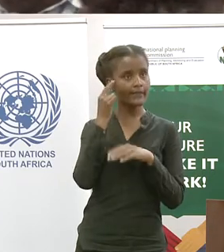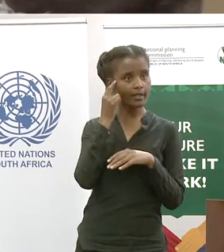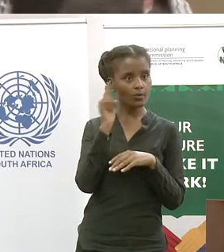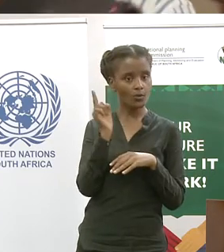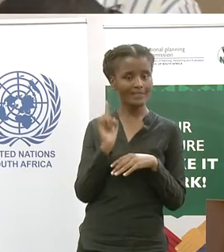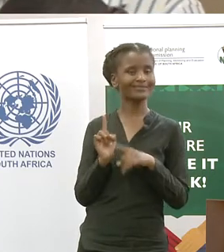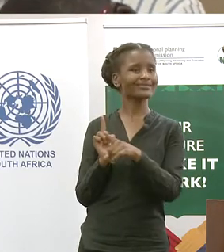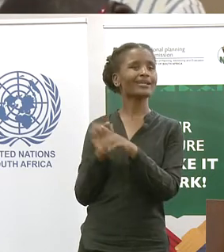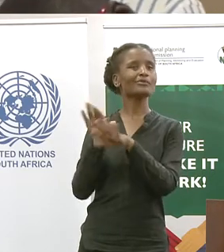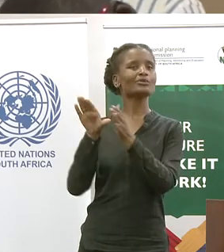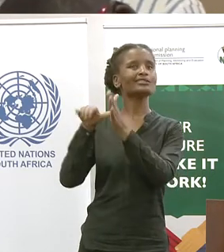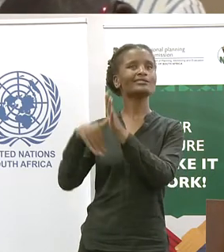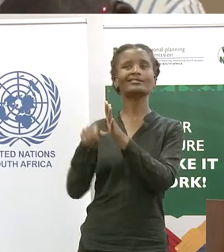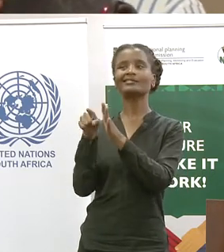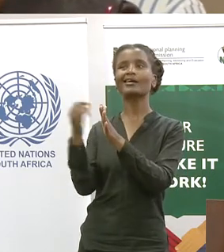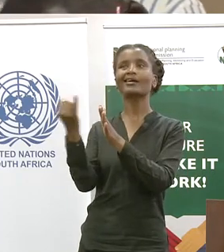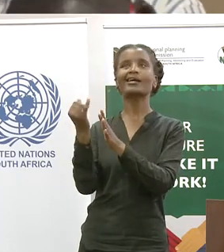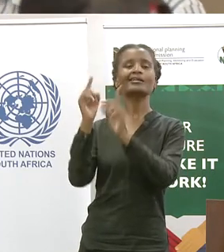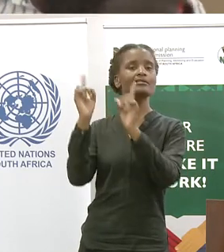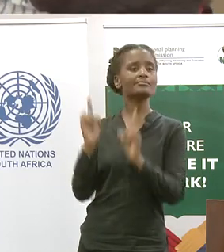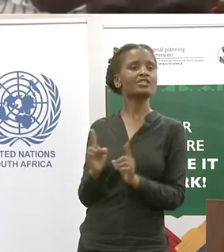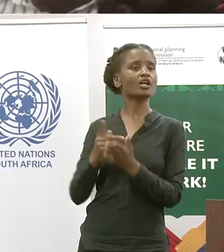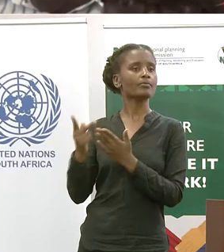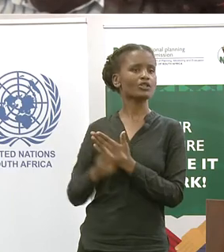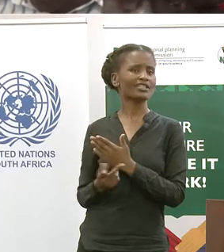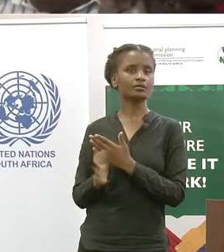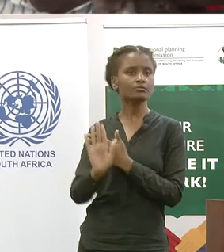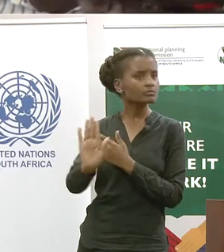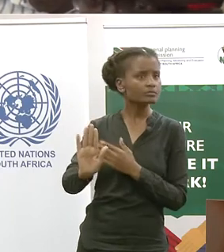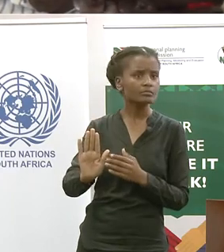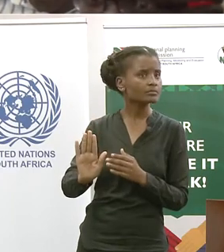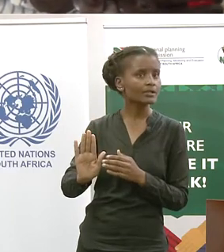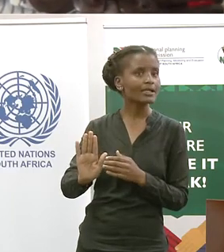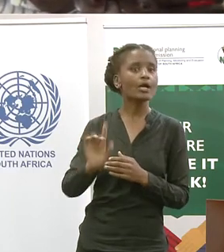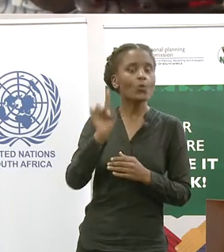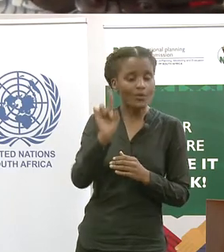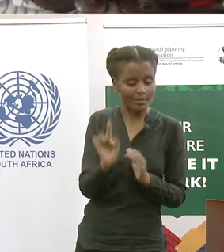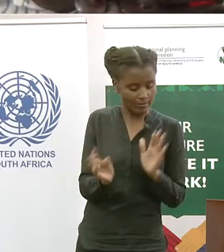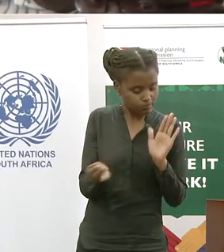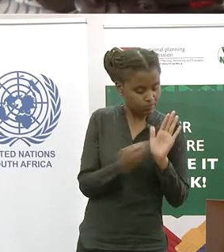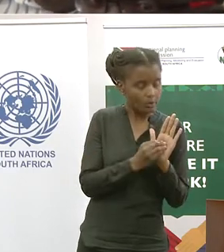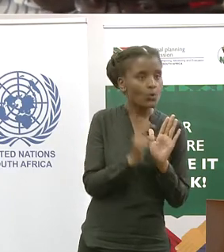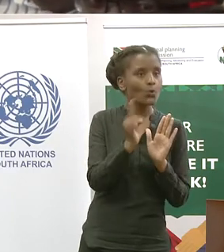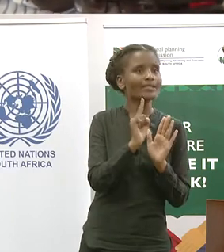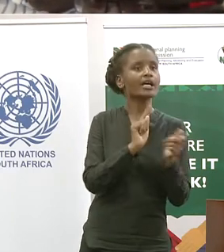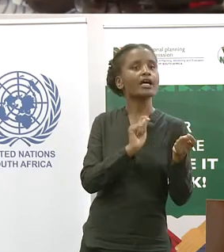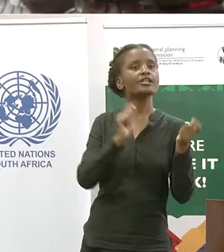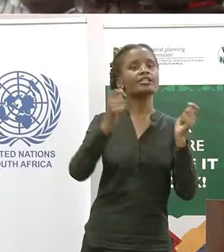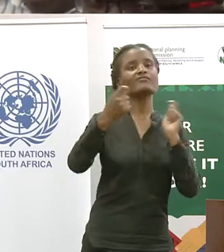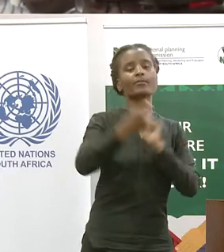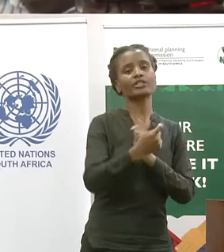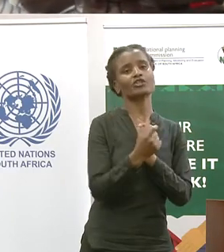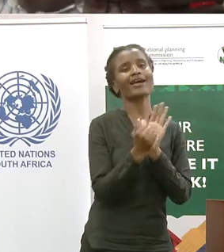special project and we make it to be a transformation agenda and stop this thing